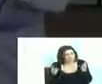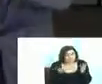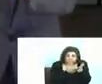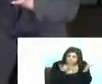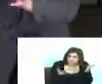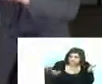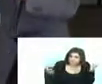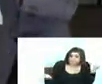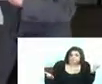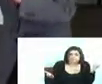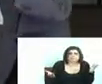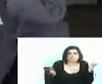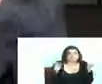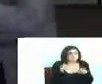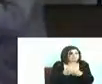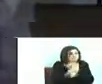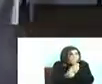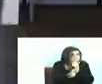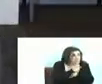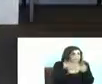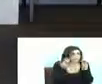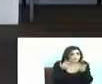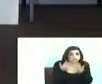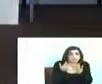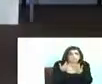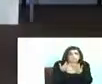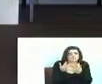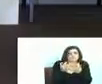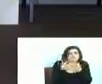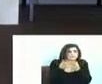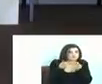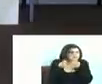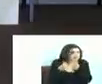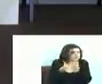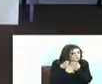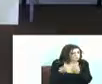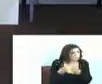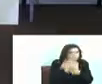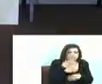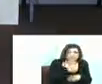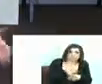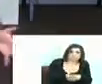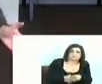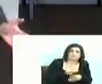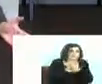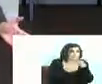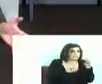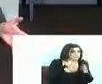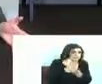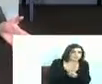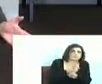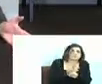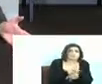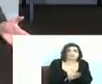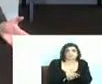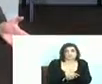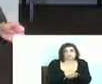the very thing that God has been waiting to nourish this hungry world.